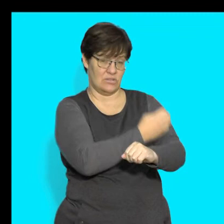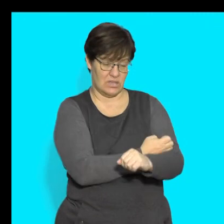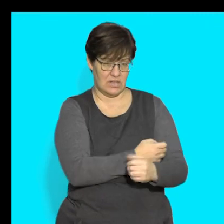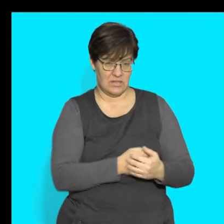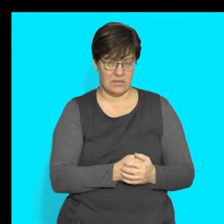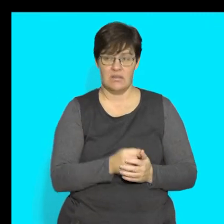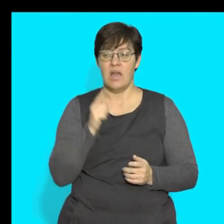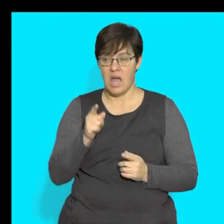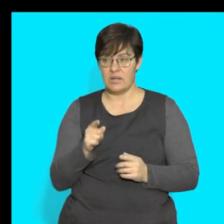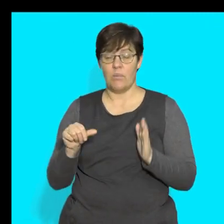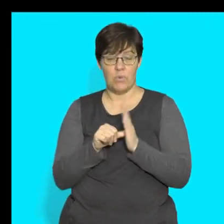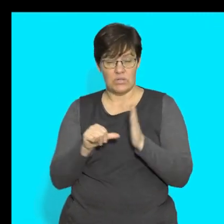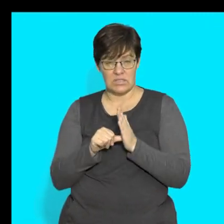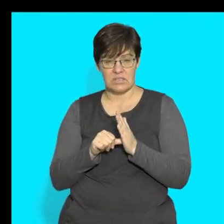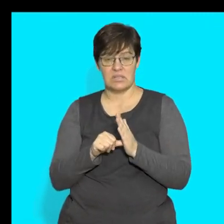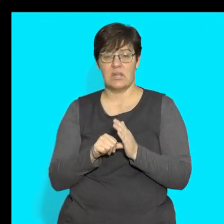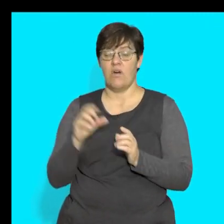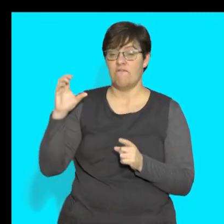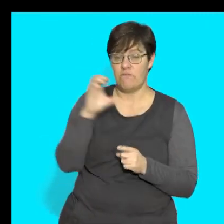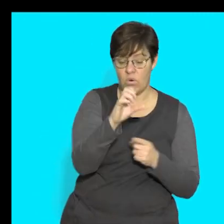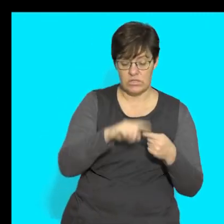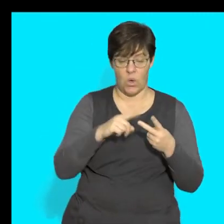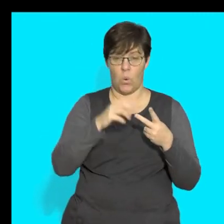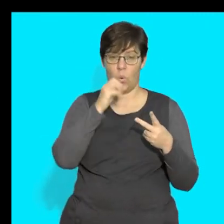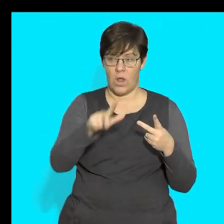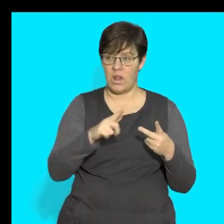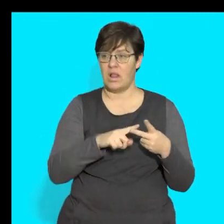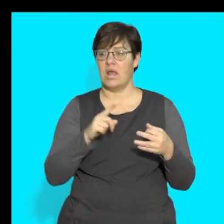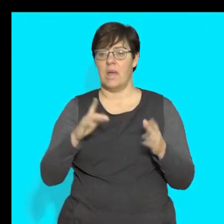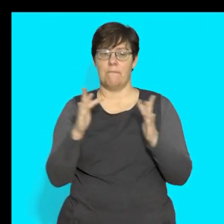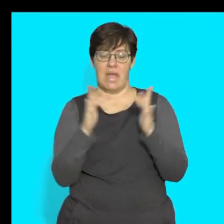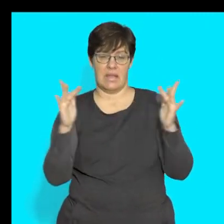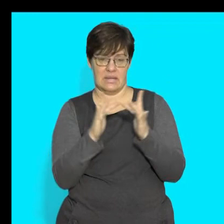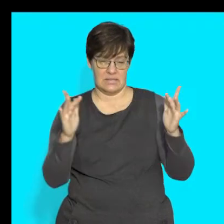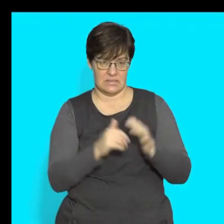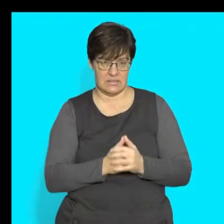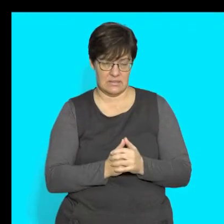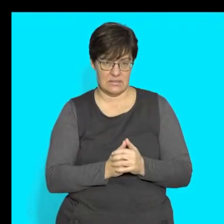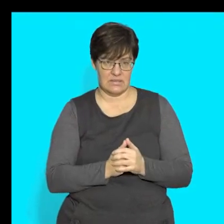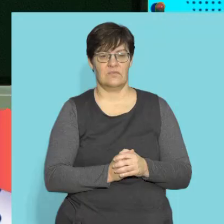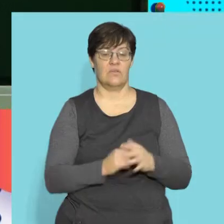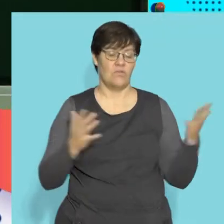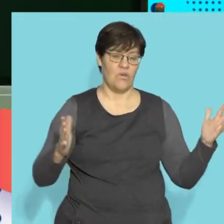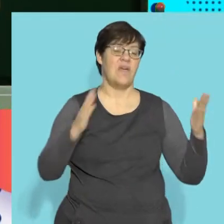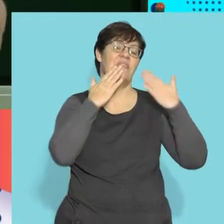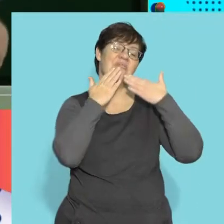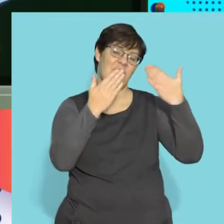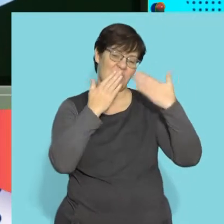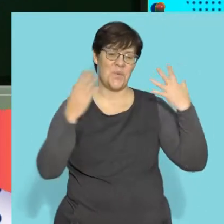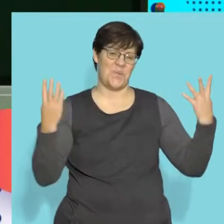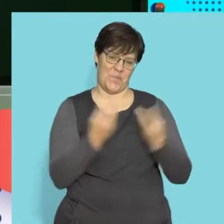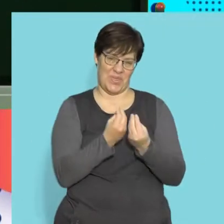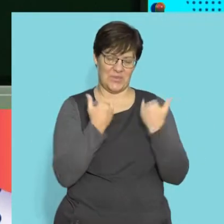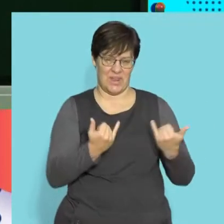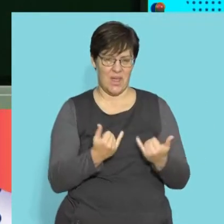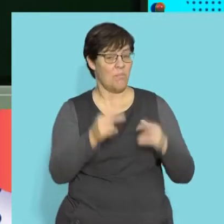energy, and the importance of the force, the coil, and the magnet. Thank you for being